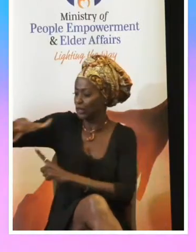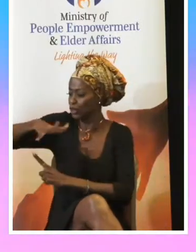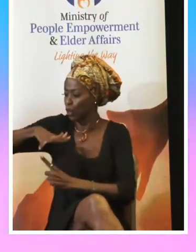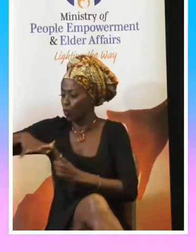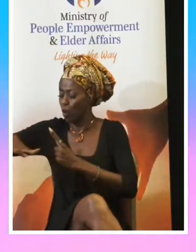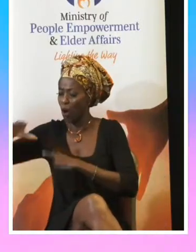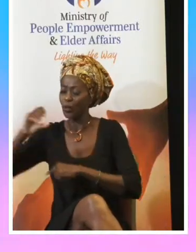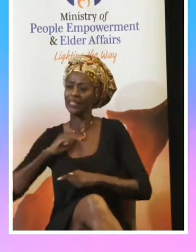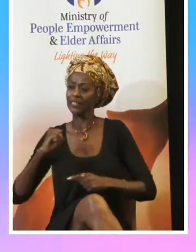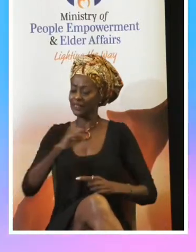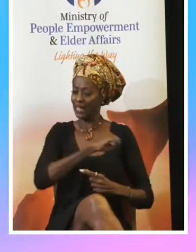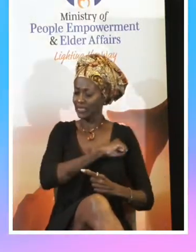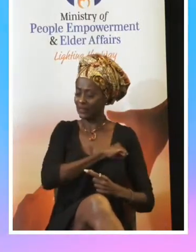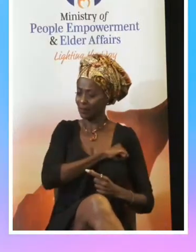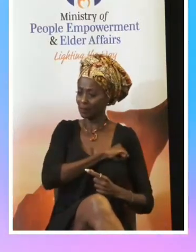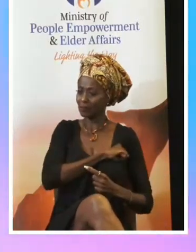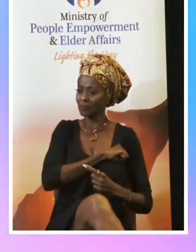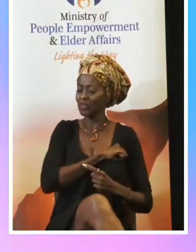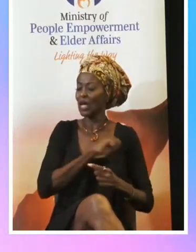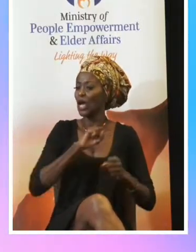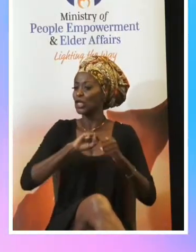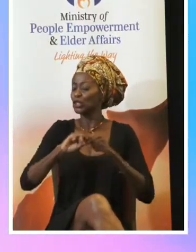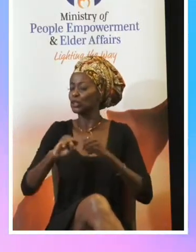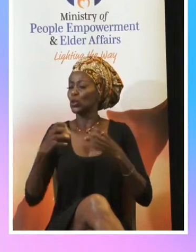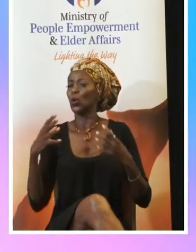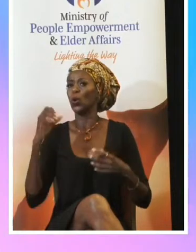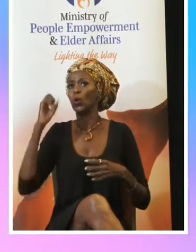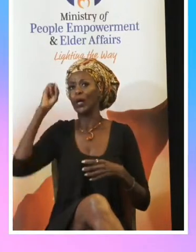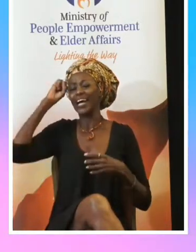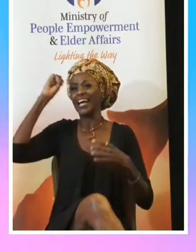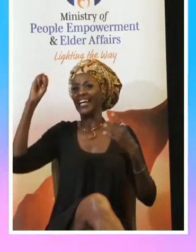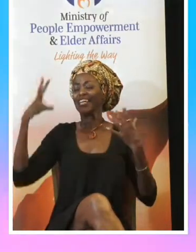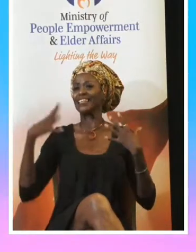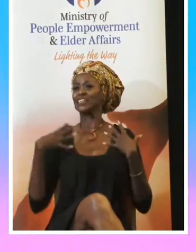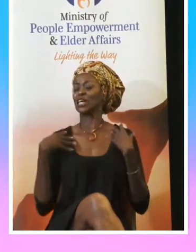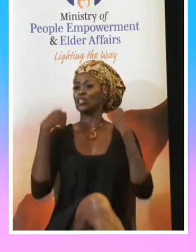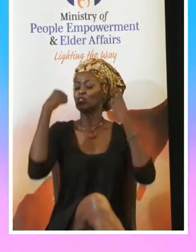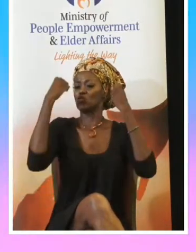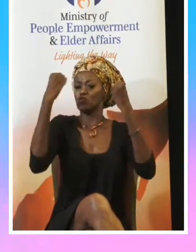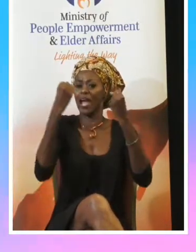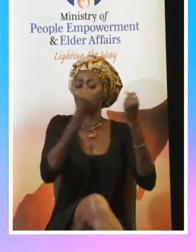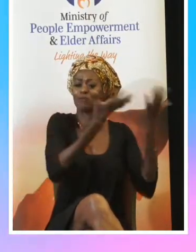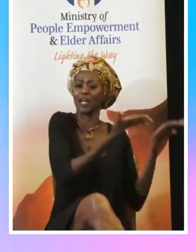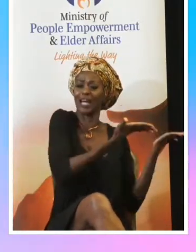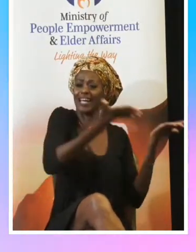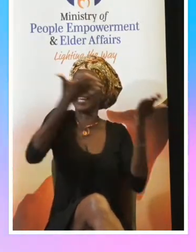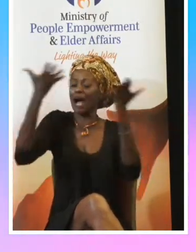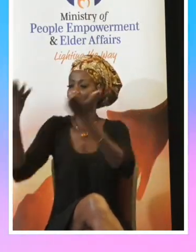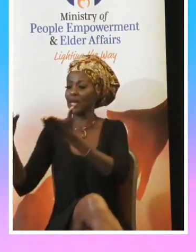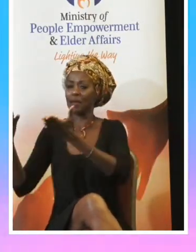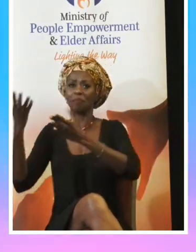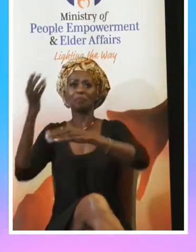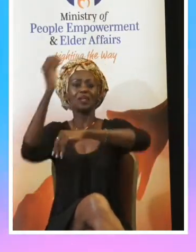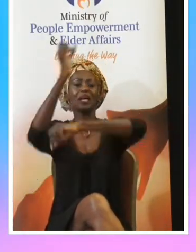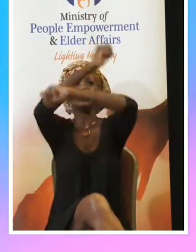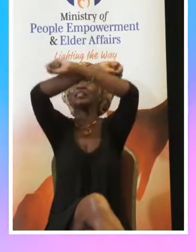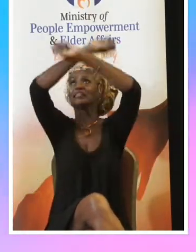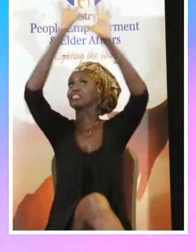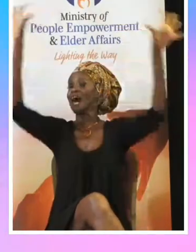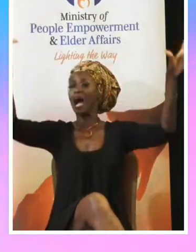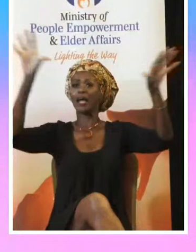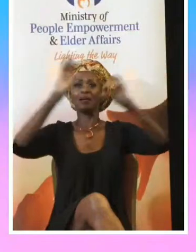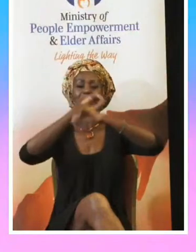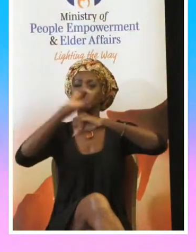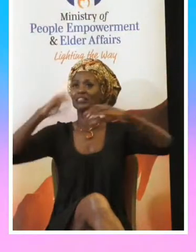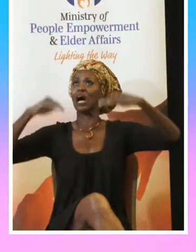that he had is what carried him to be where he is today. The sky is not the limit,